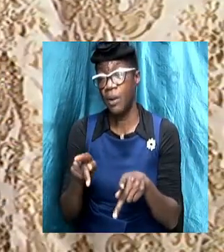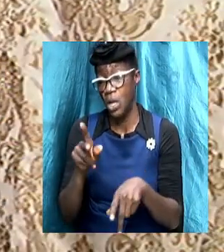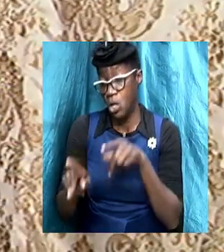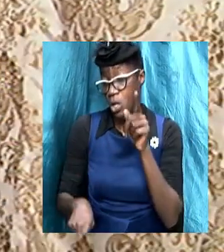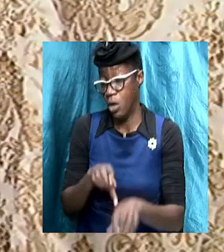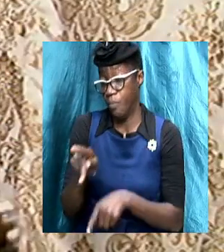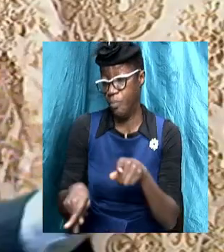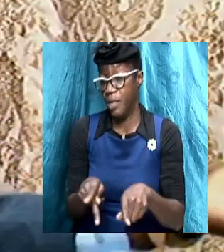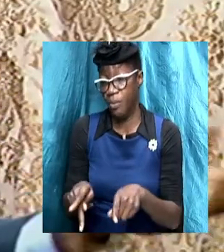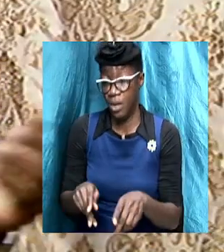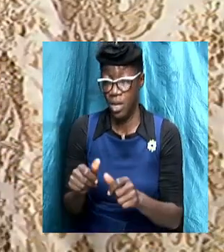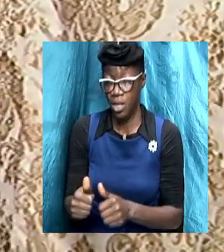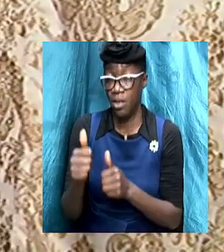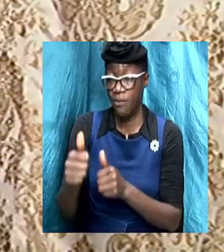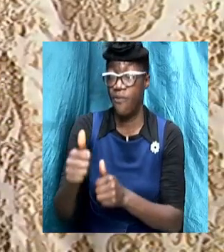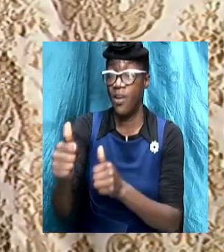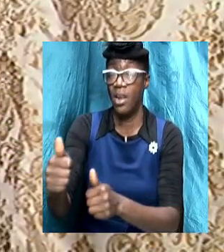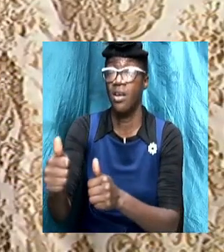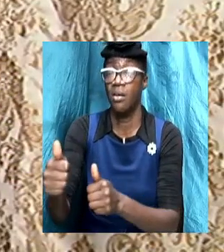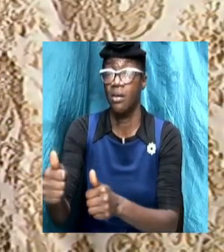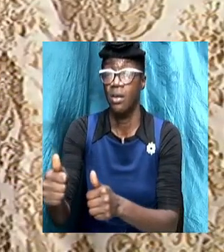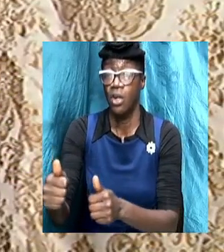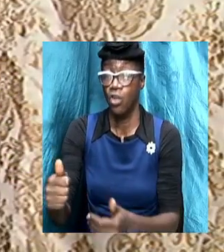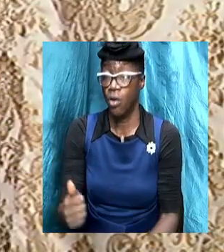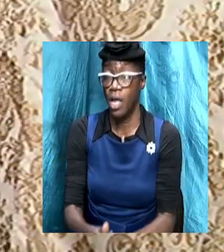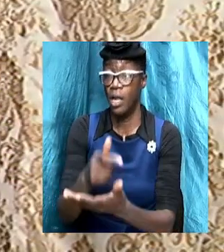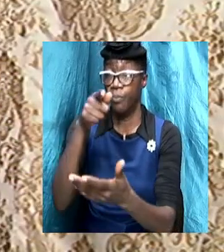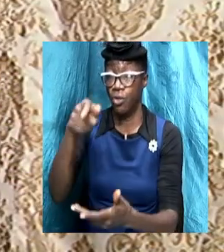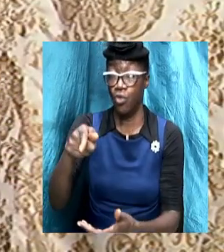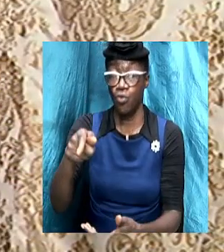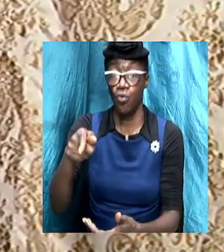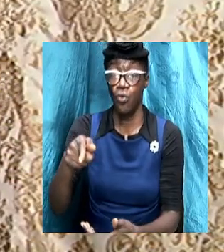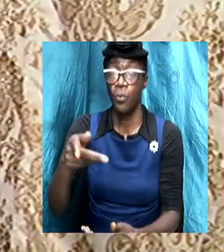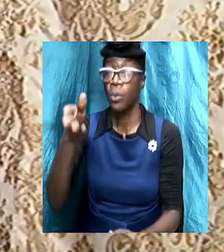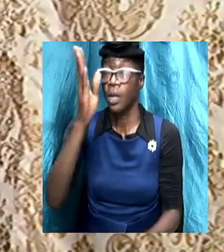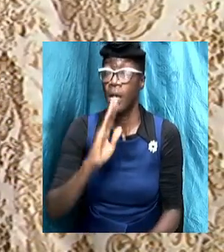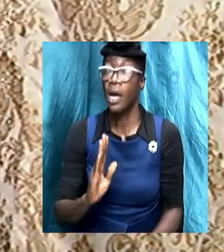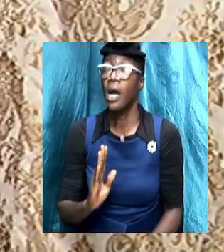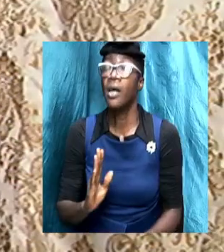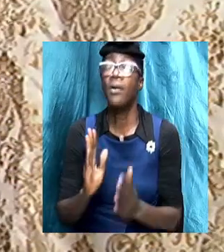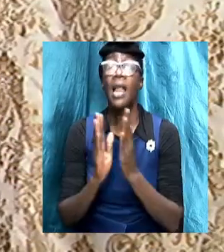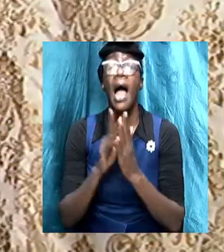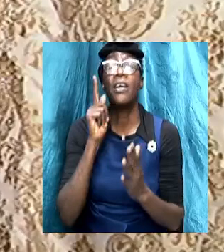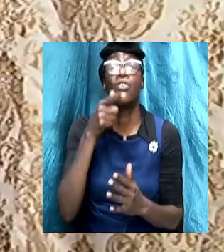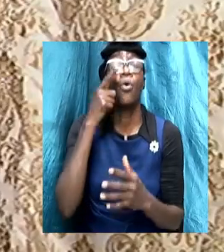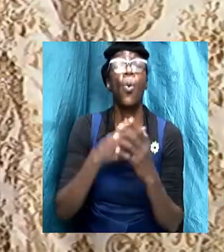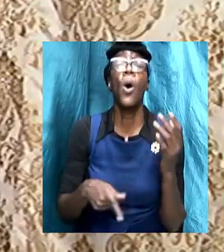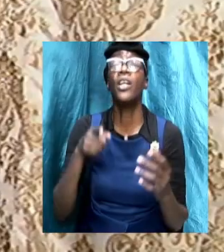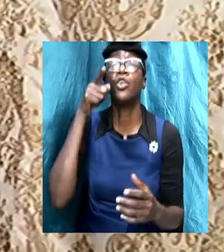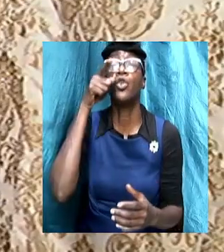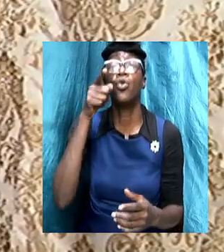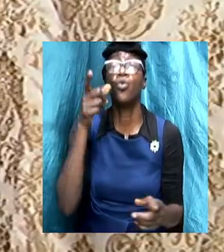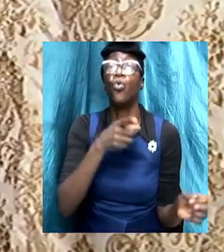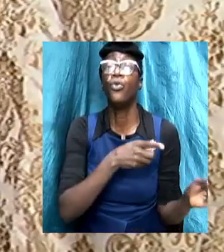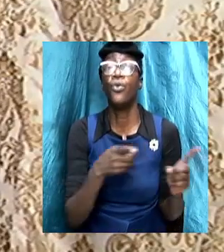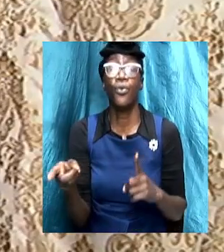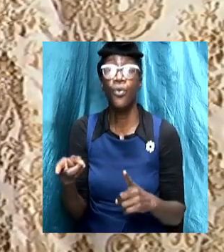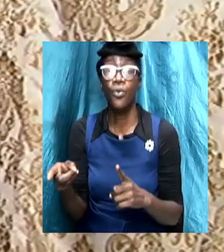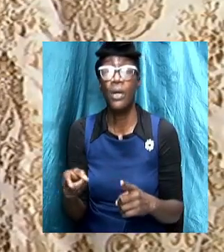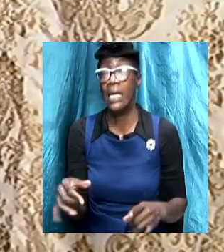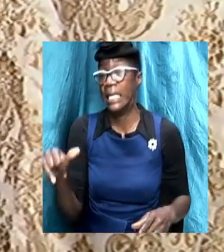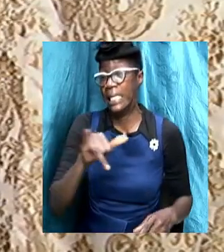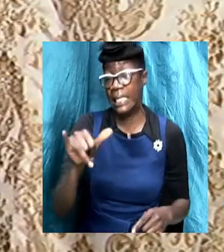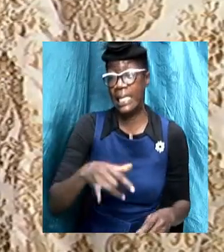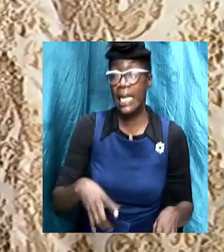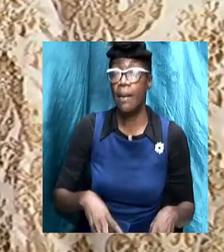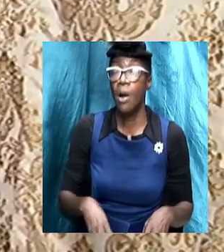followed or people that influence you. God is going to ask you, so what did you do? In a similar way, he asks his disciples,